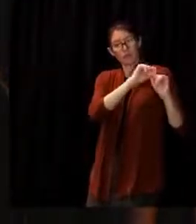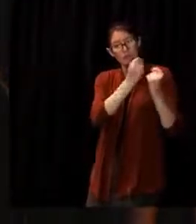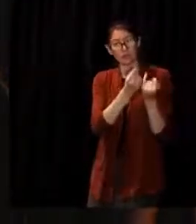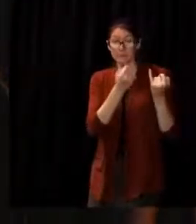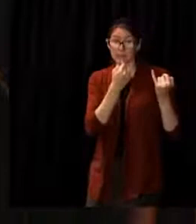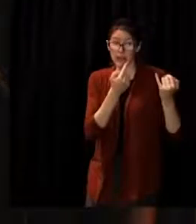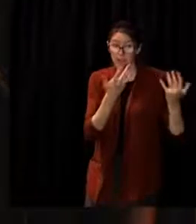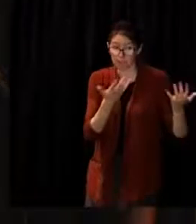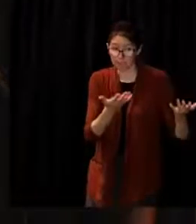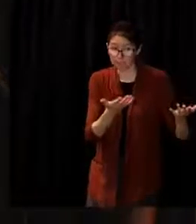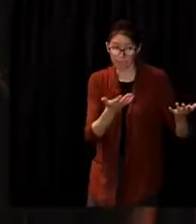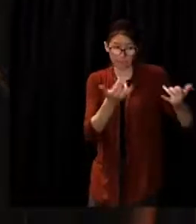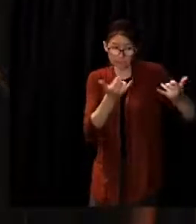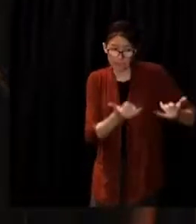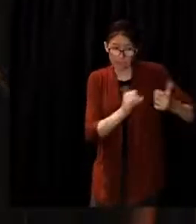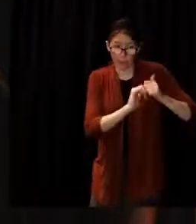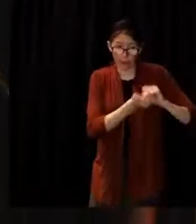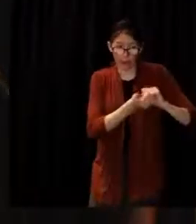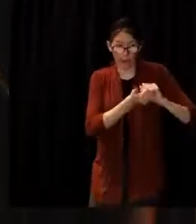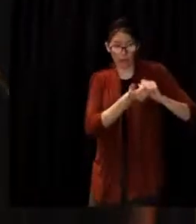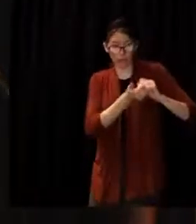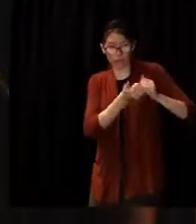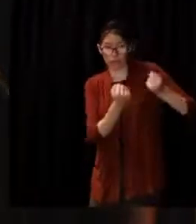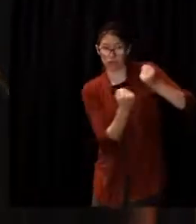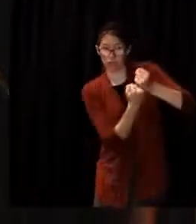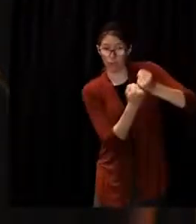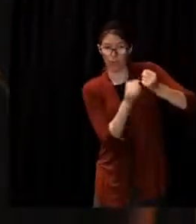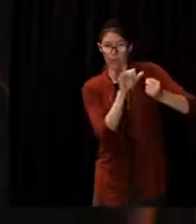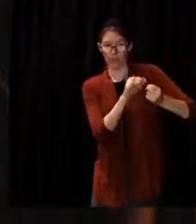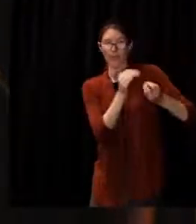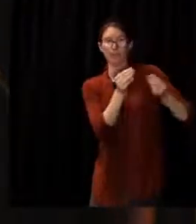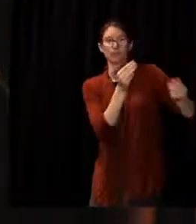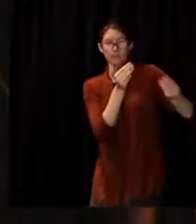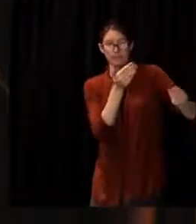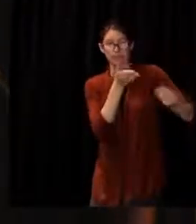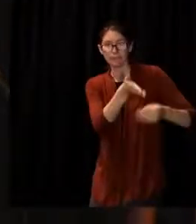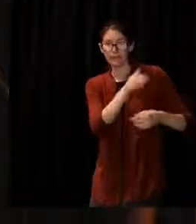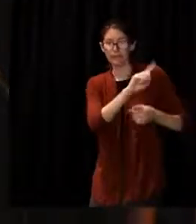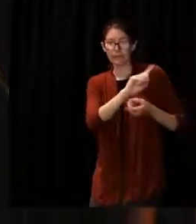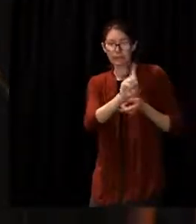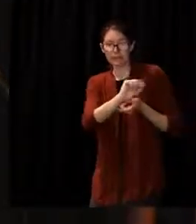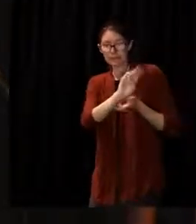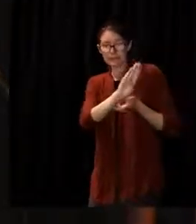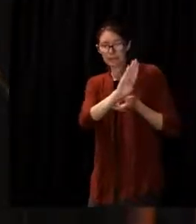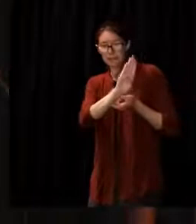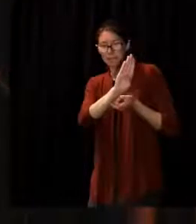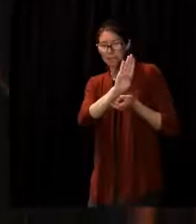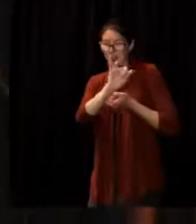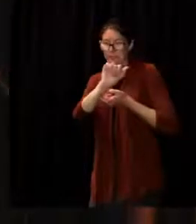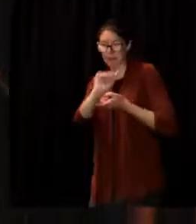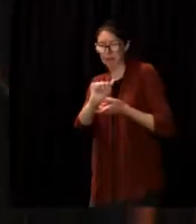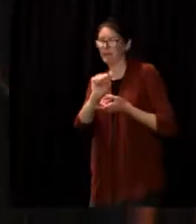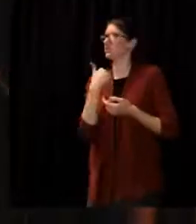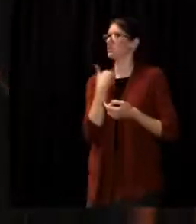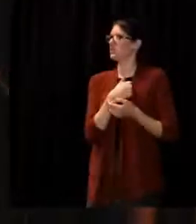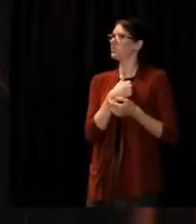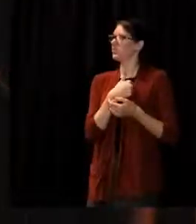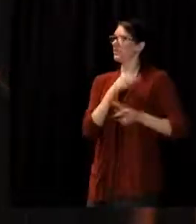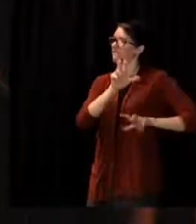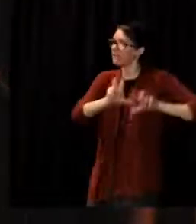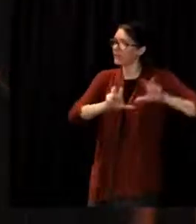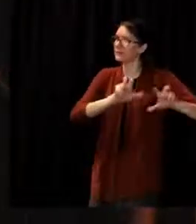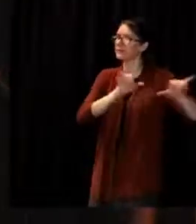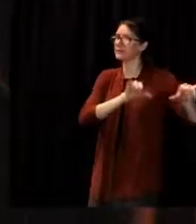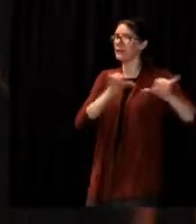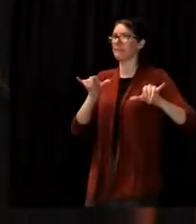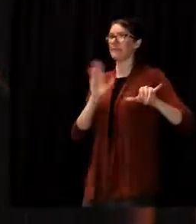now, how can we get it out there and how can we support this mission? So we're going to put our money where our mouth is. We want to make